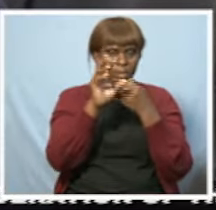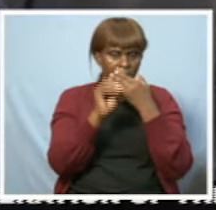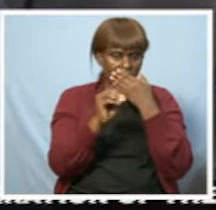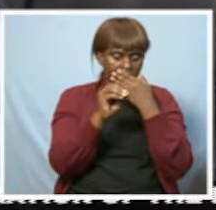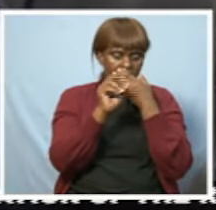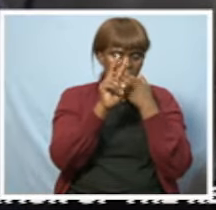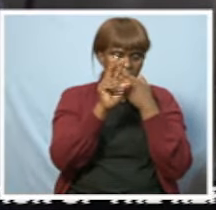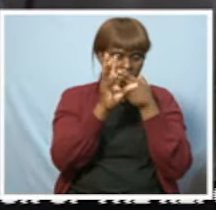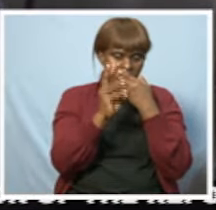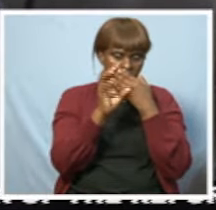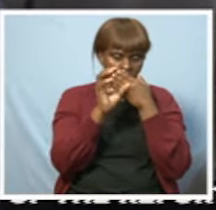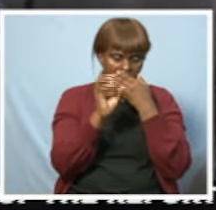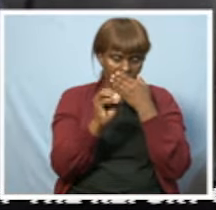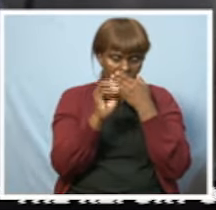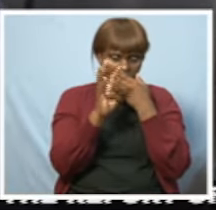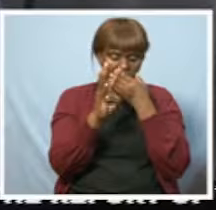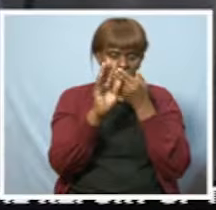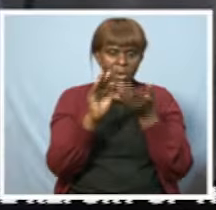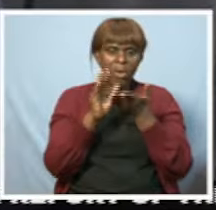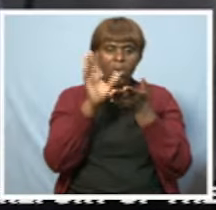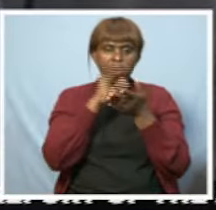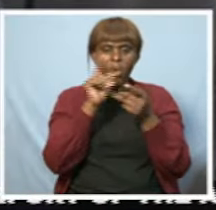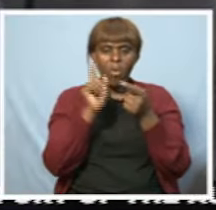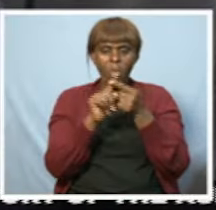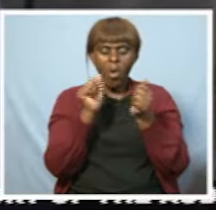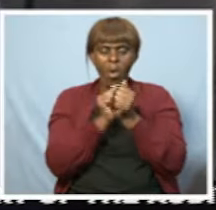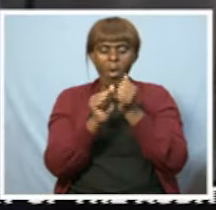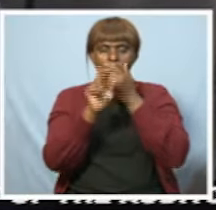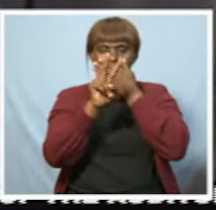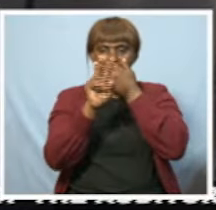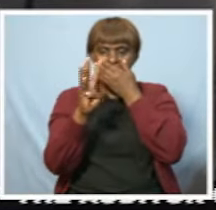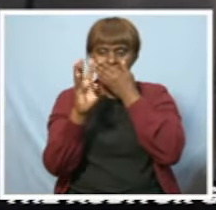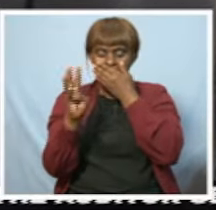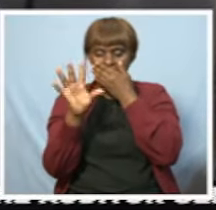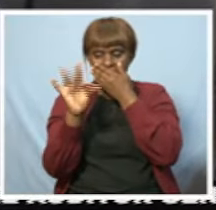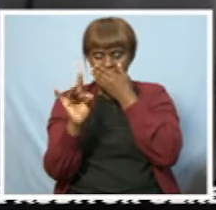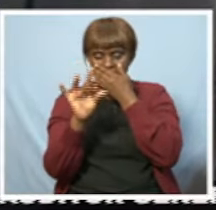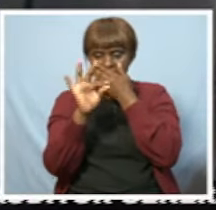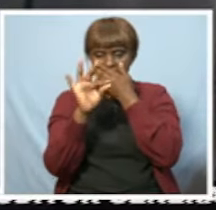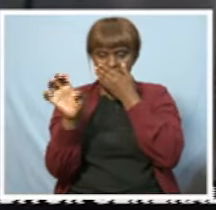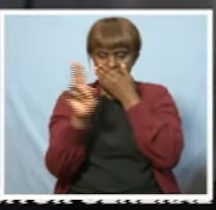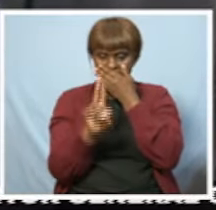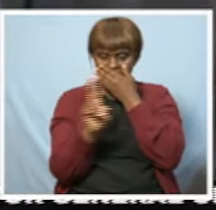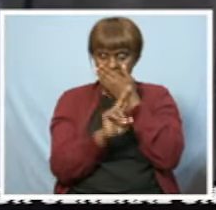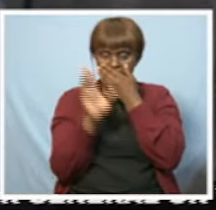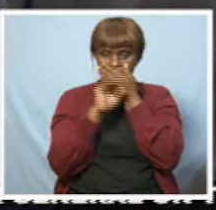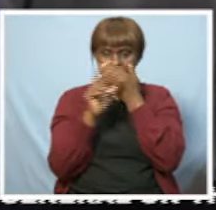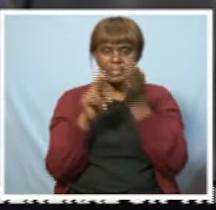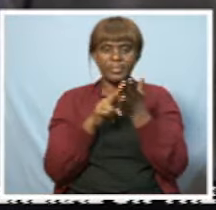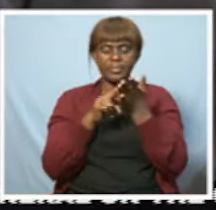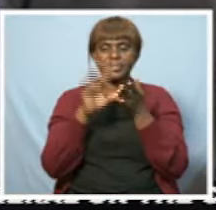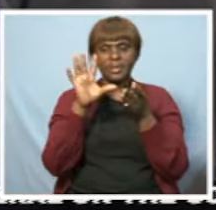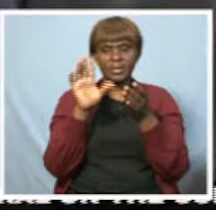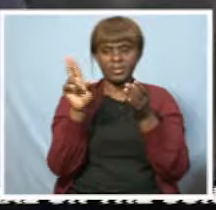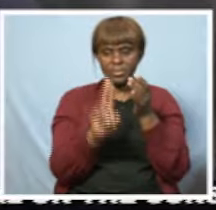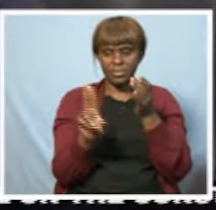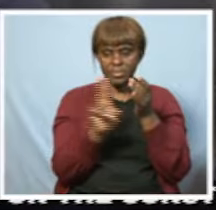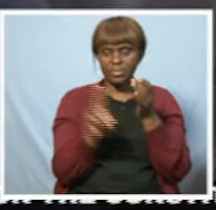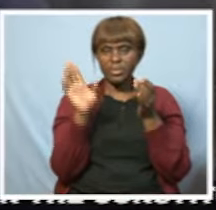2,604 was allocated, with 2,448,900 spent, representing a